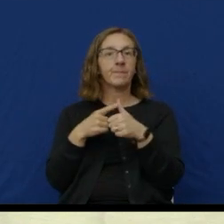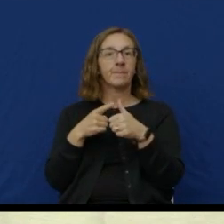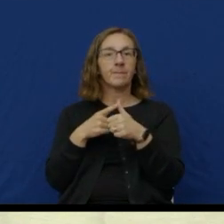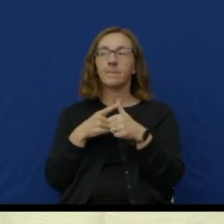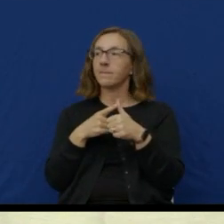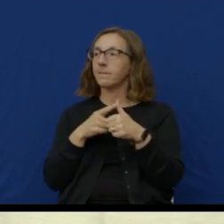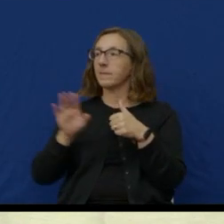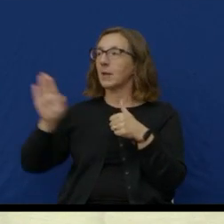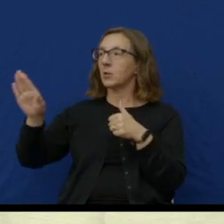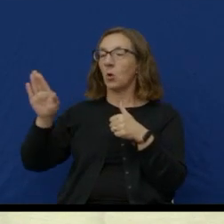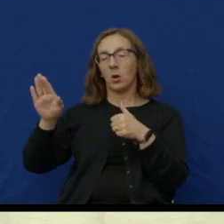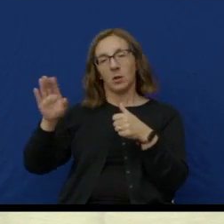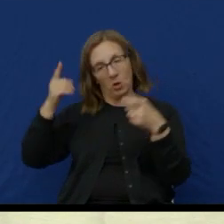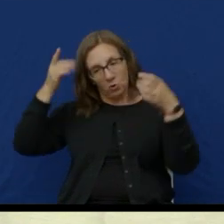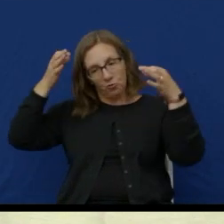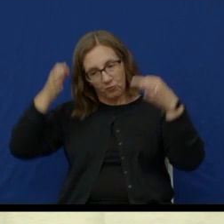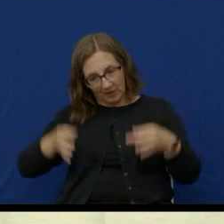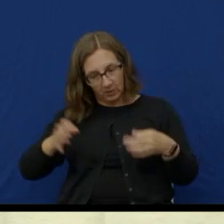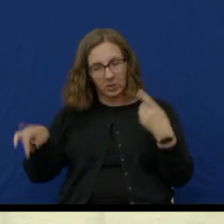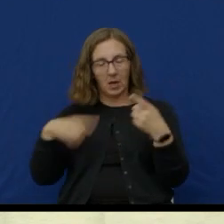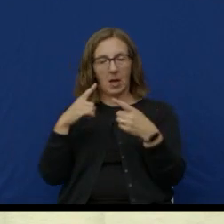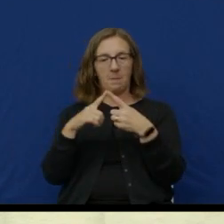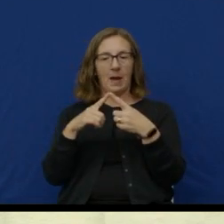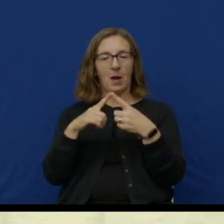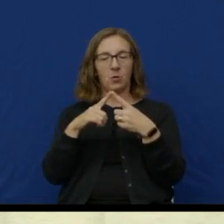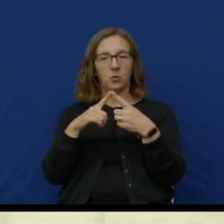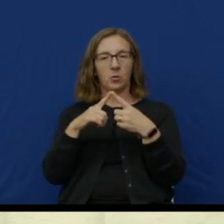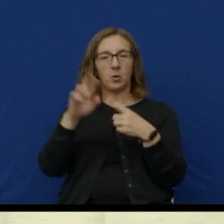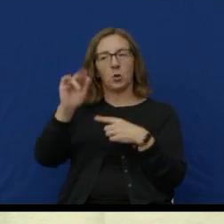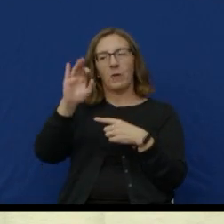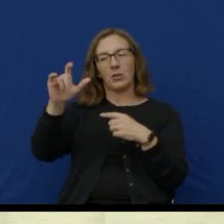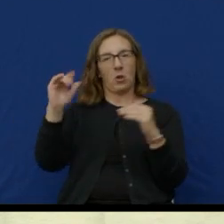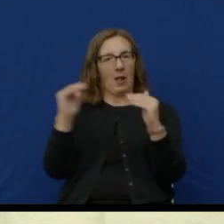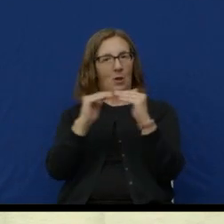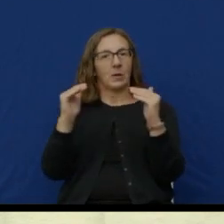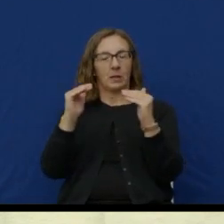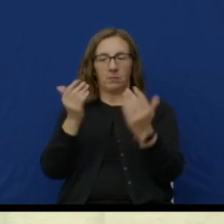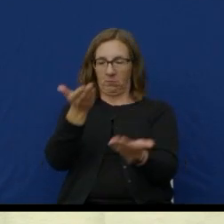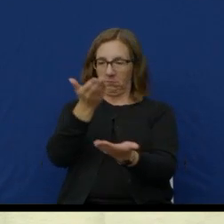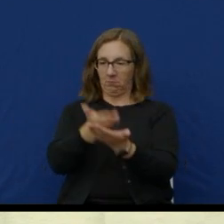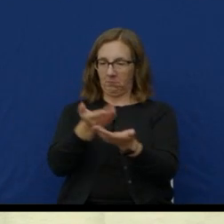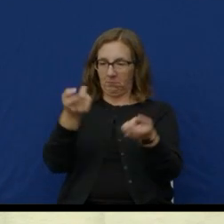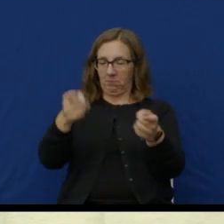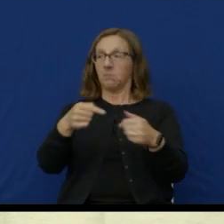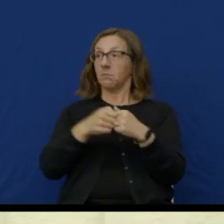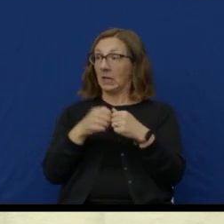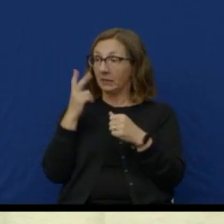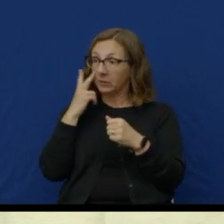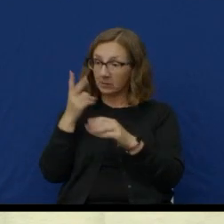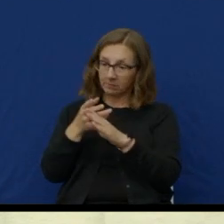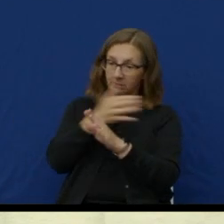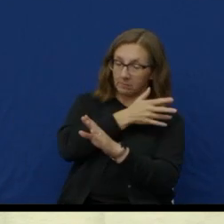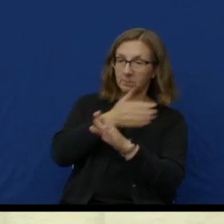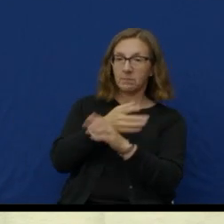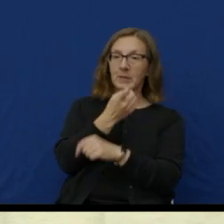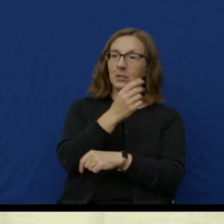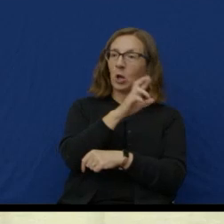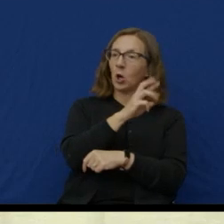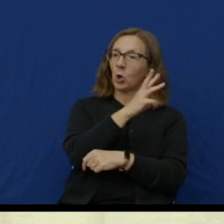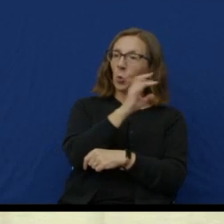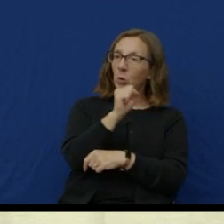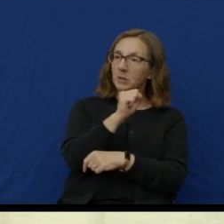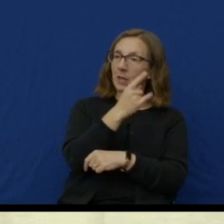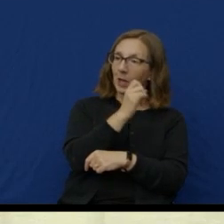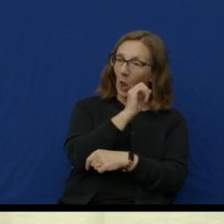your resolution on racial equity to life. And I think that if you look at the work that Dr. Woods Tucker and